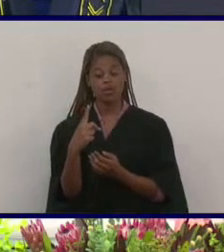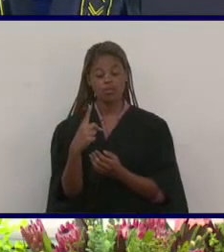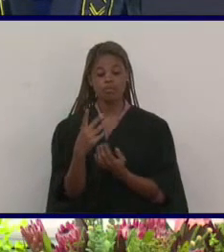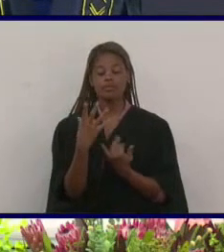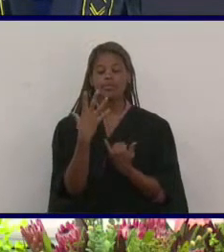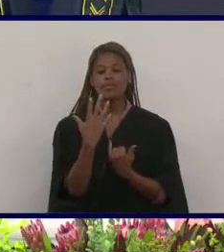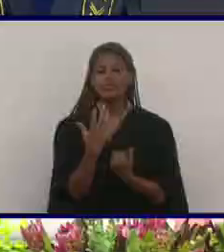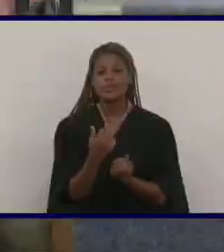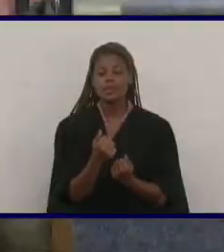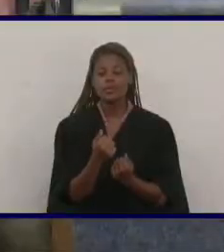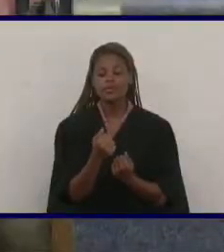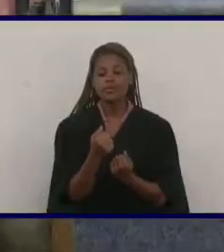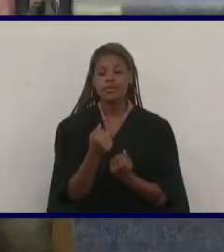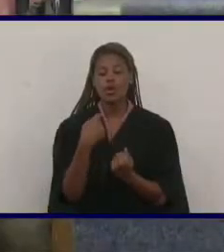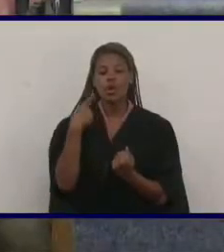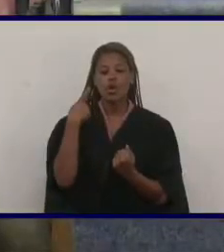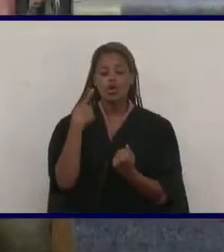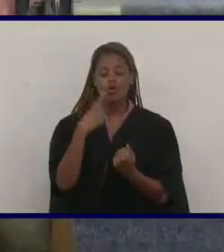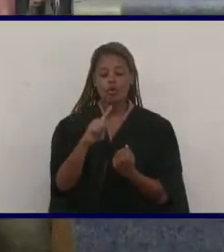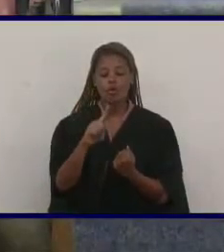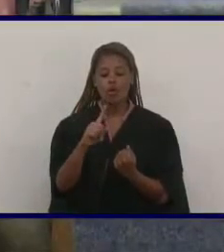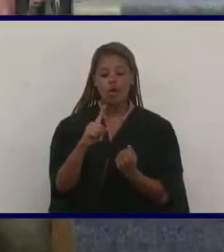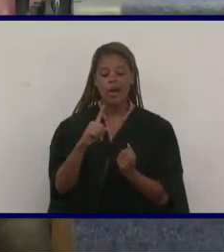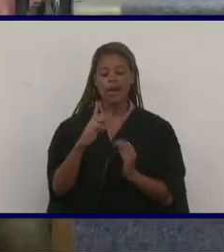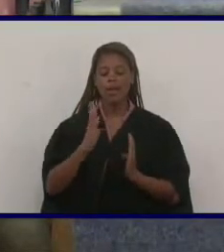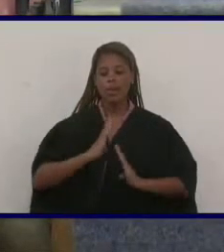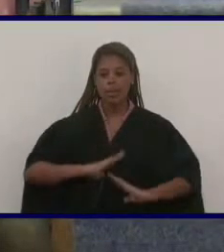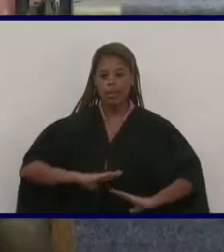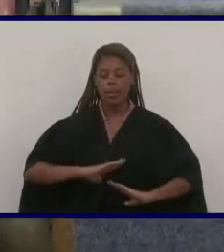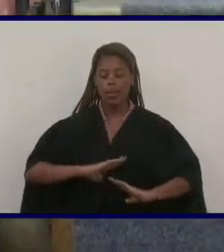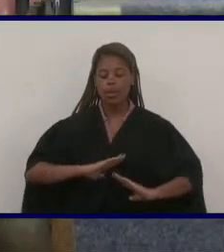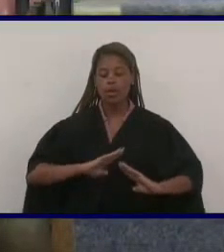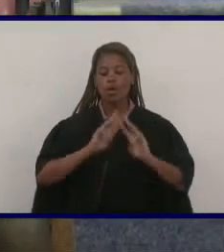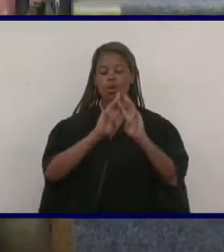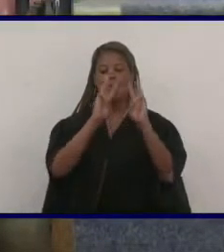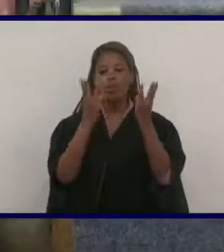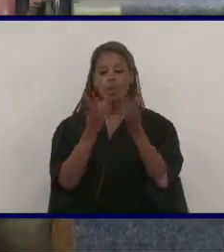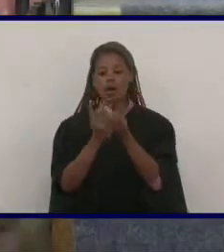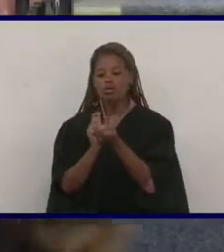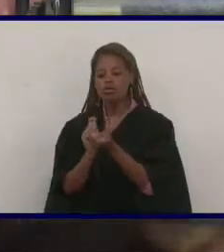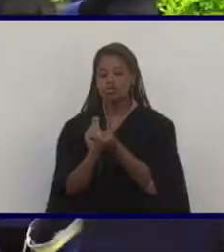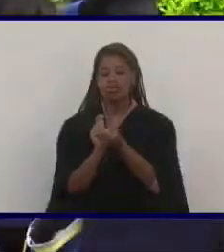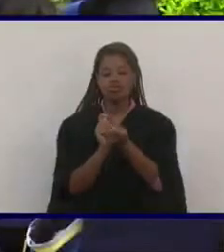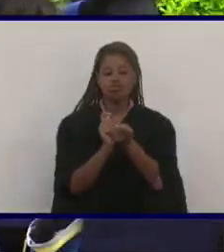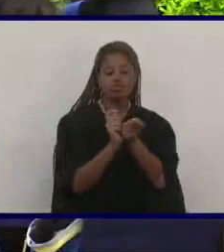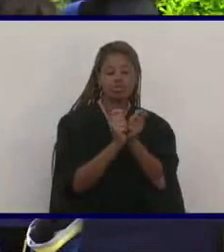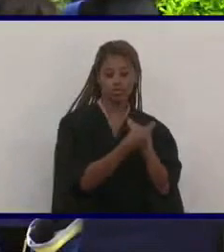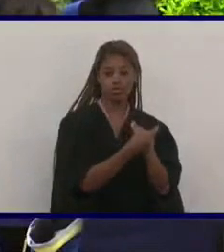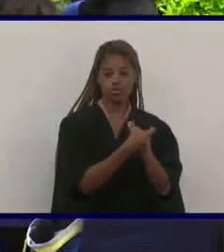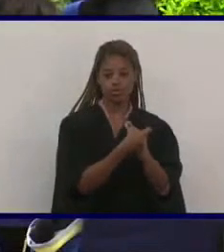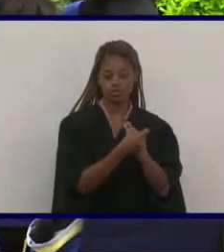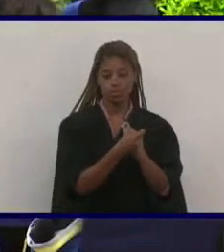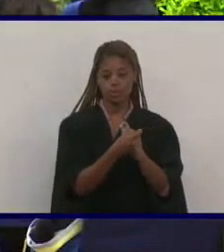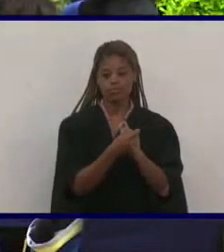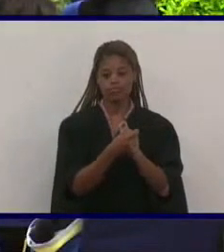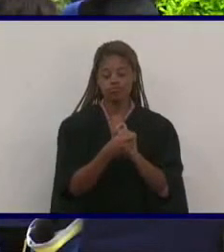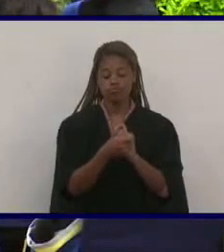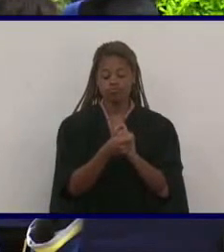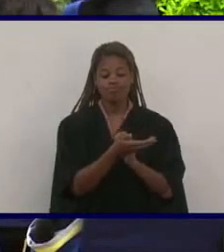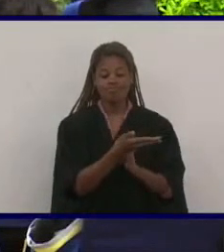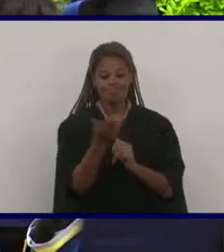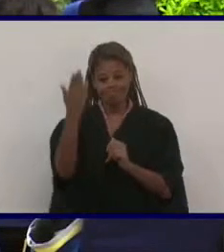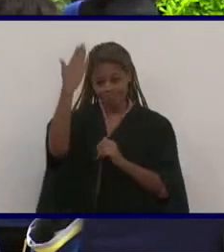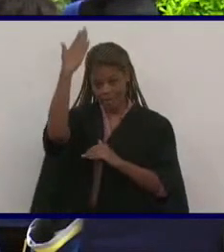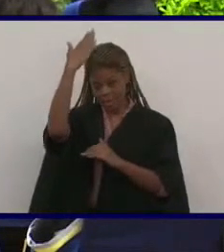call into sharp relief as the world changes rapidly around us. As graduates, you